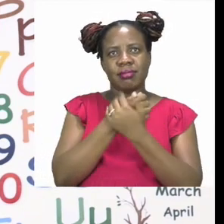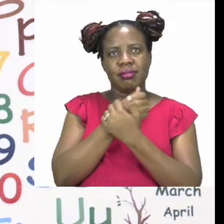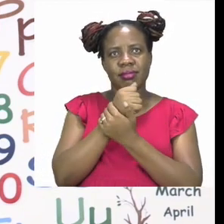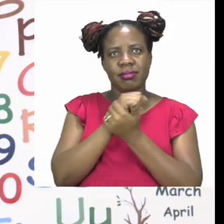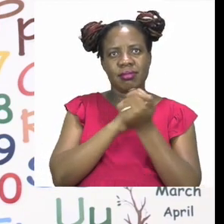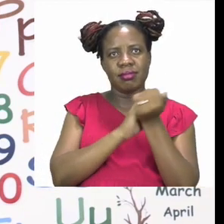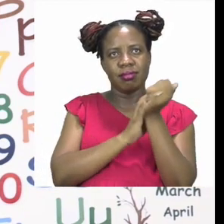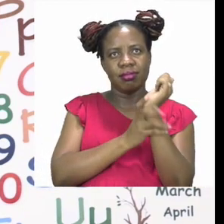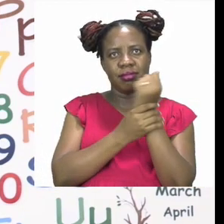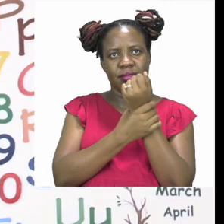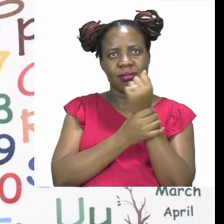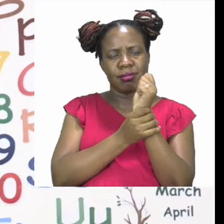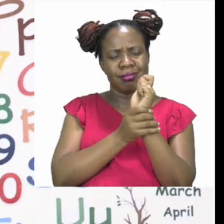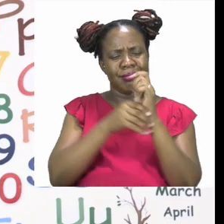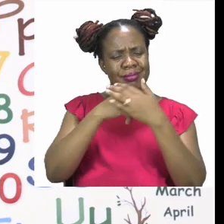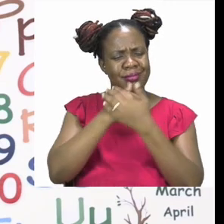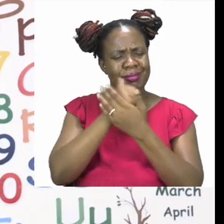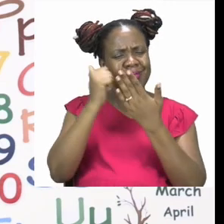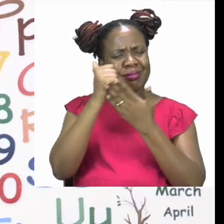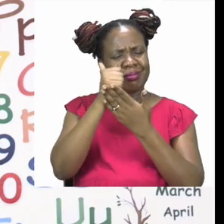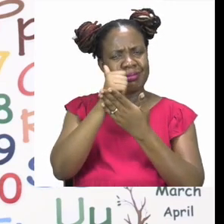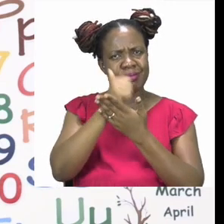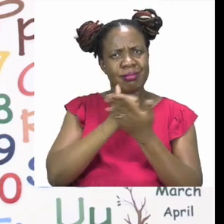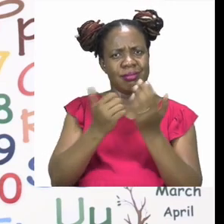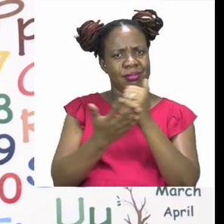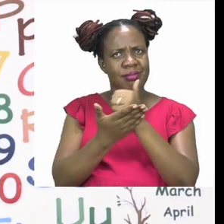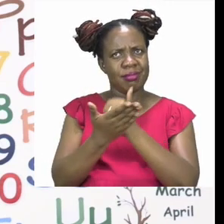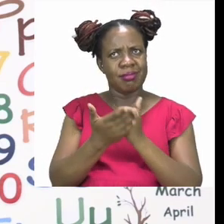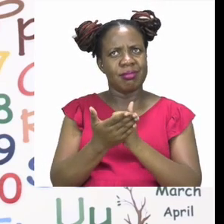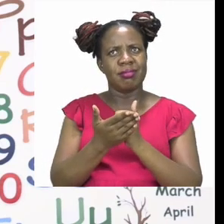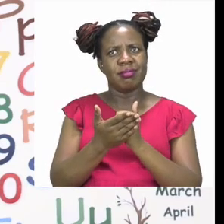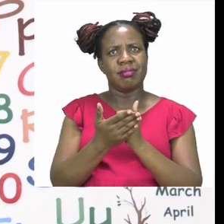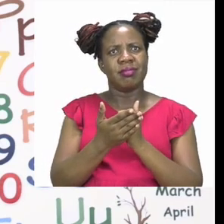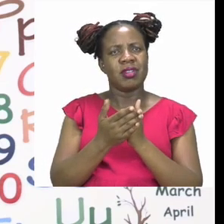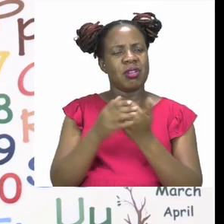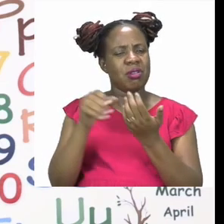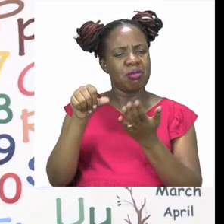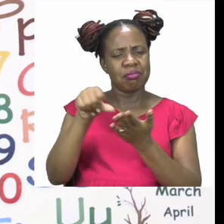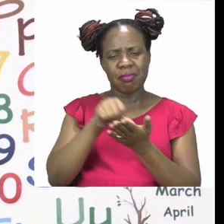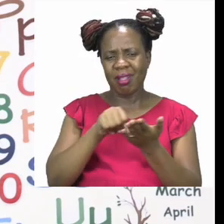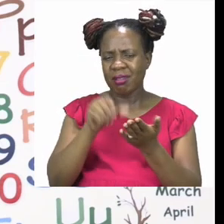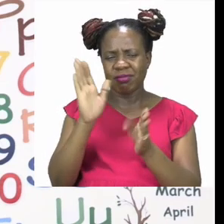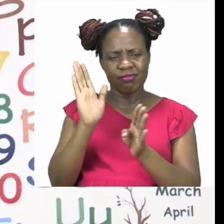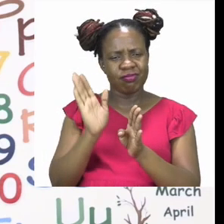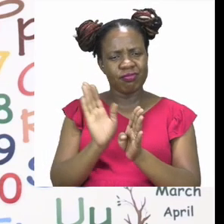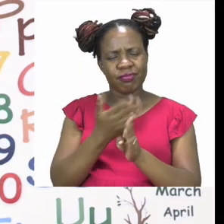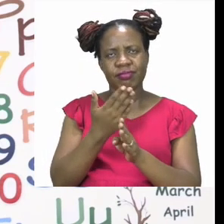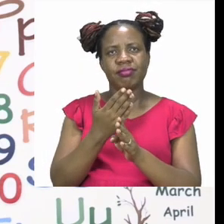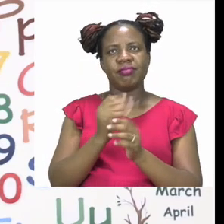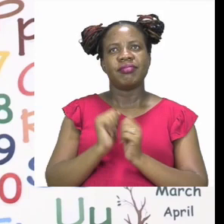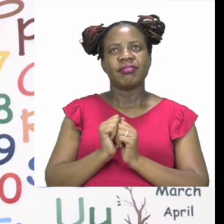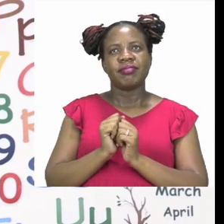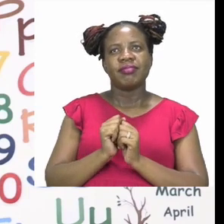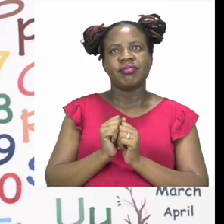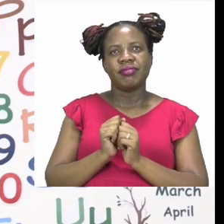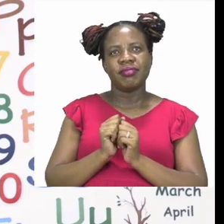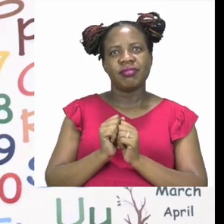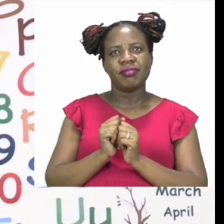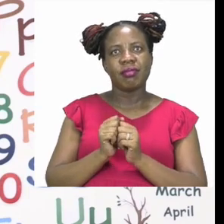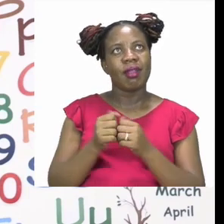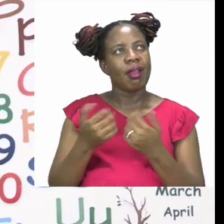our hands thoroughly and make sure that we keep all the germs away. Now you know what,